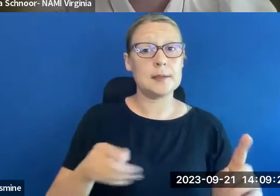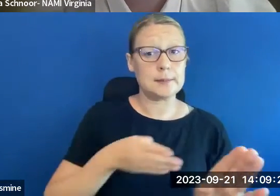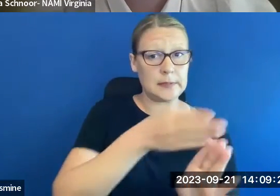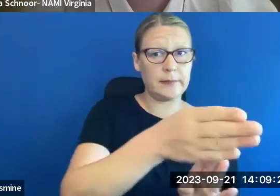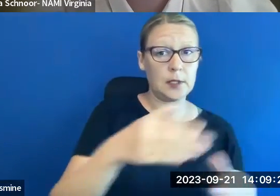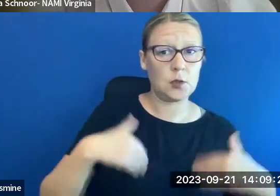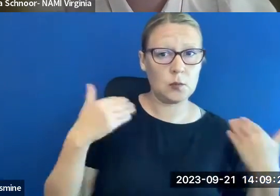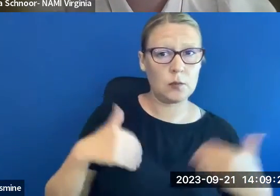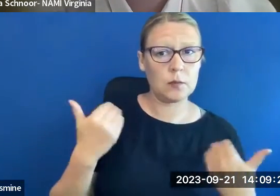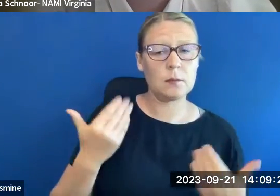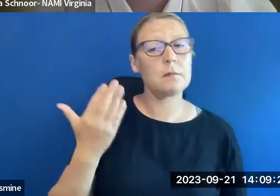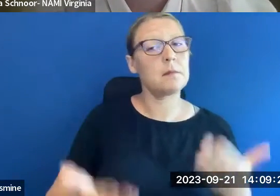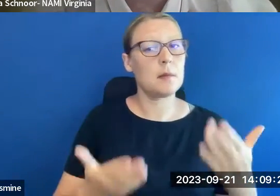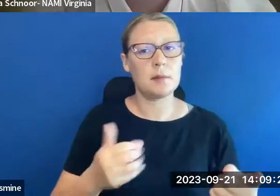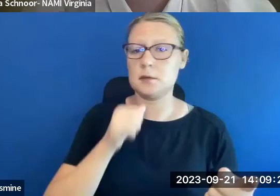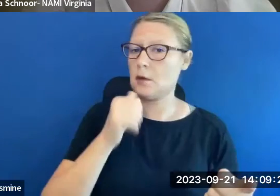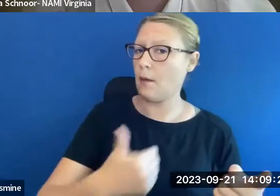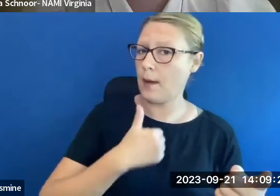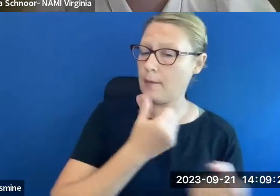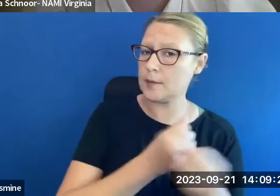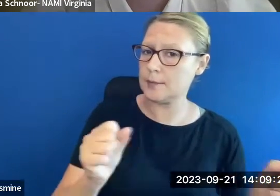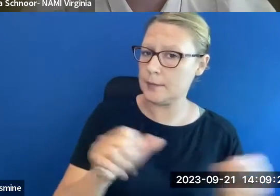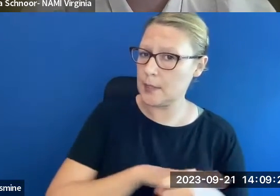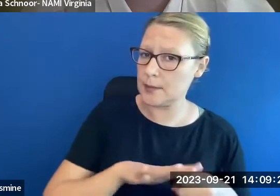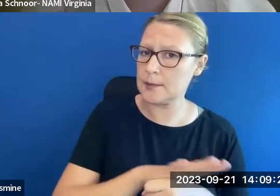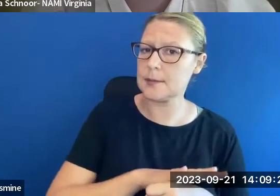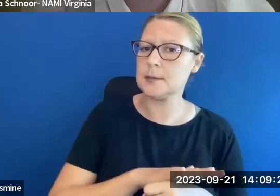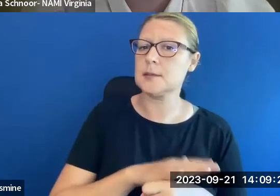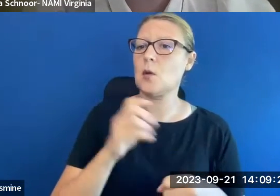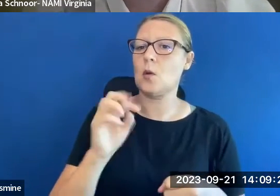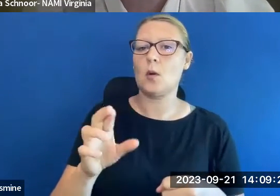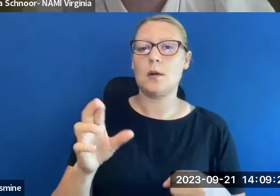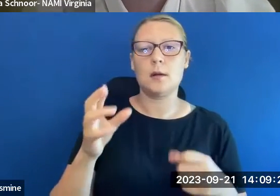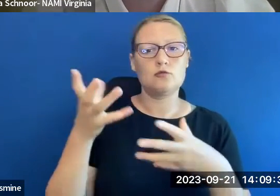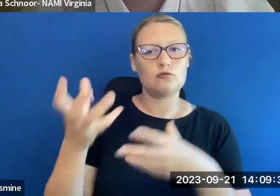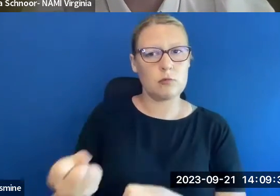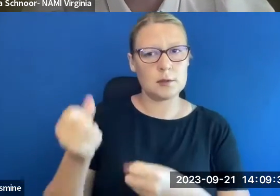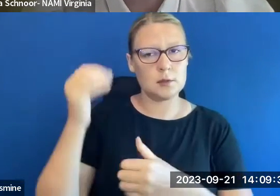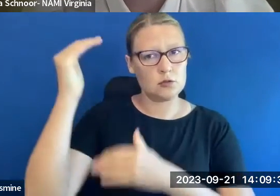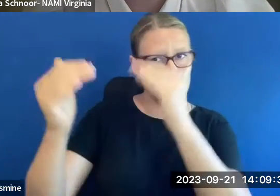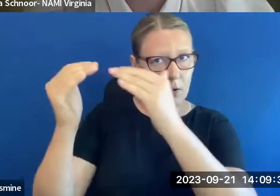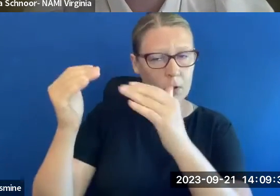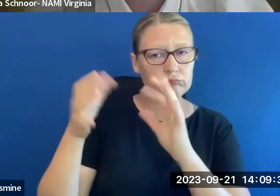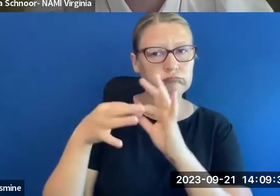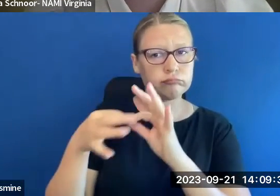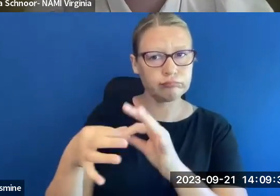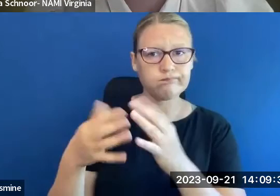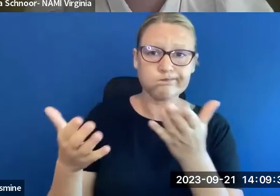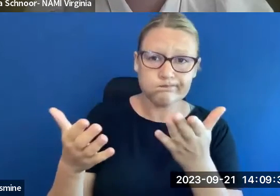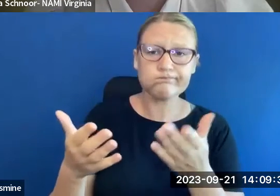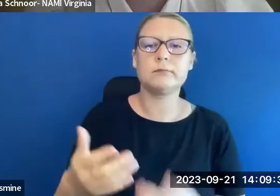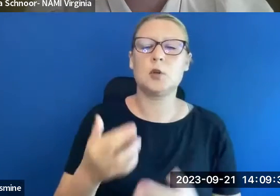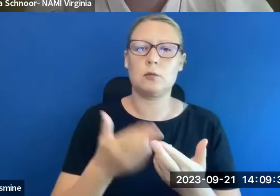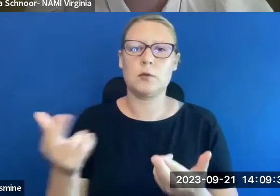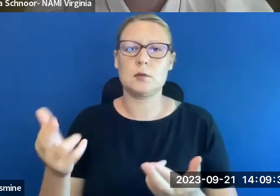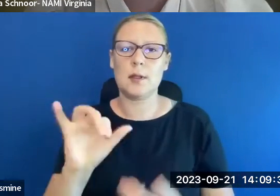again, there may not always be a safe space to go or a safe, trusted adult. And so having resources like 988, where